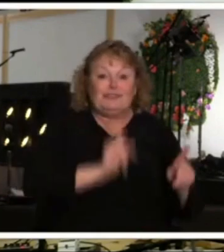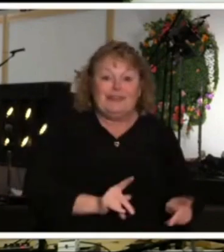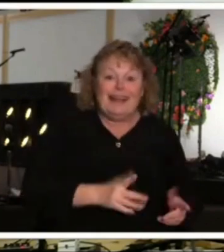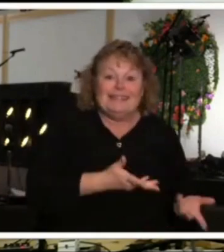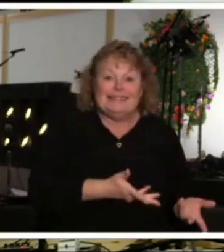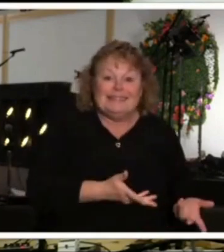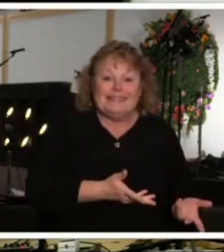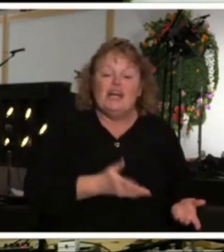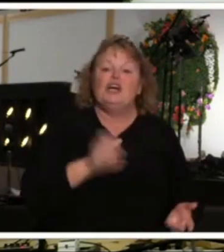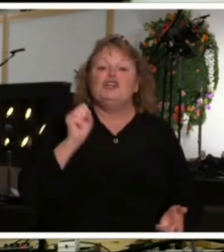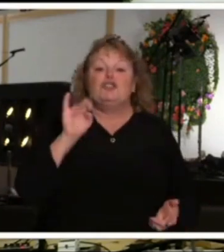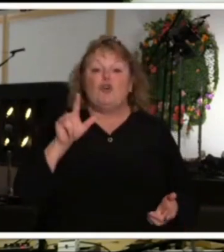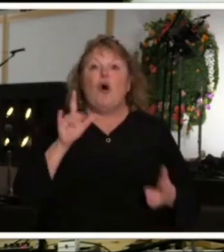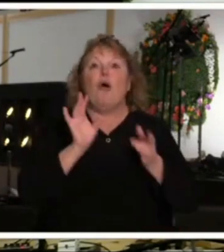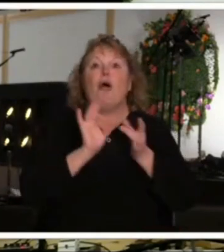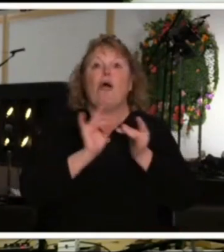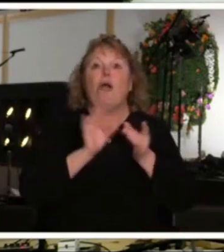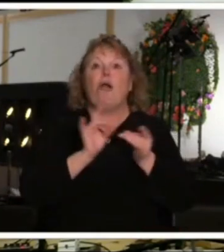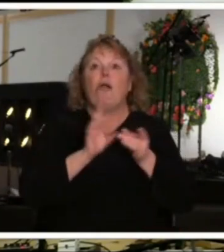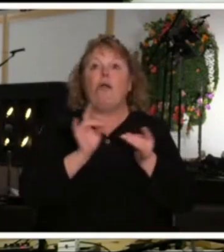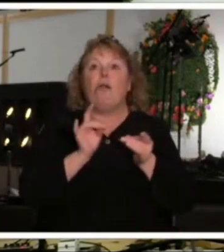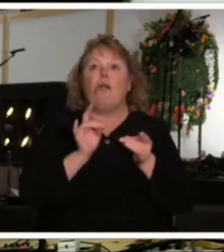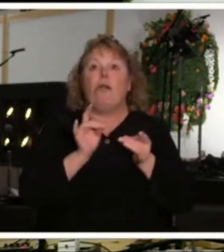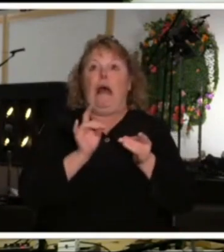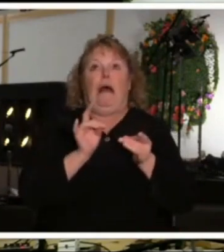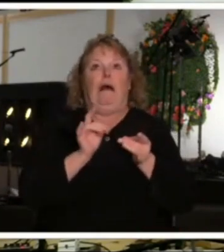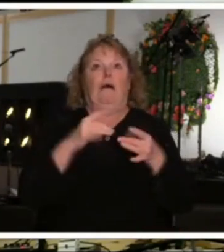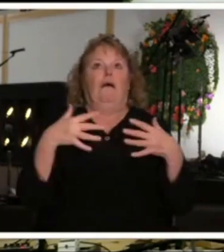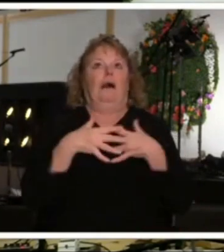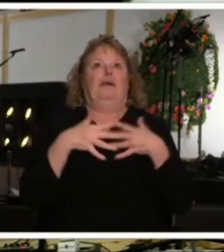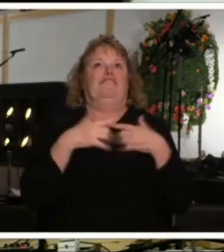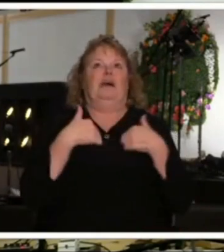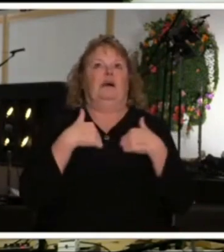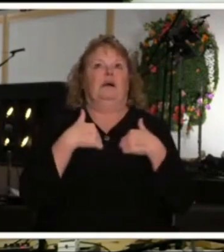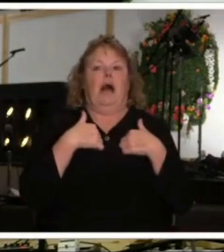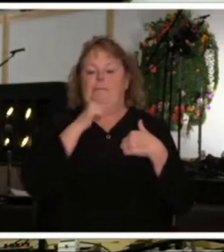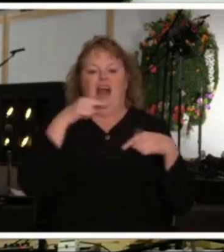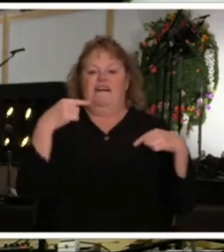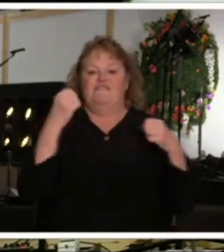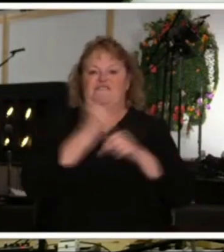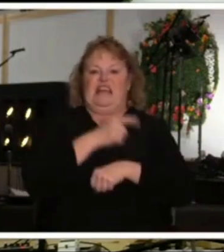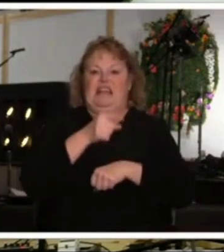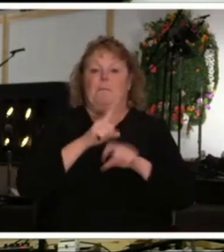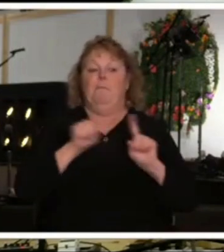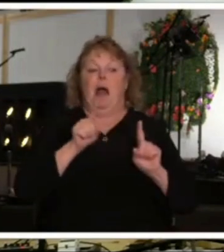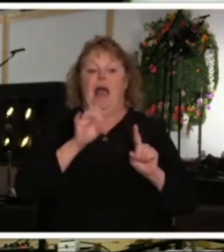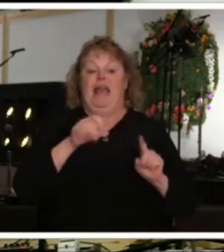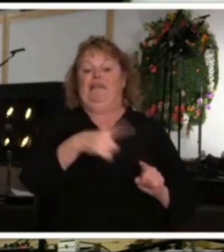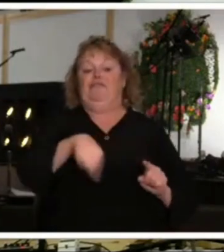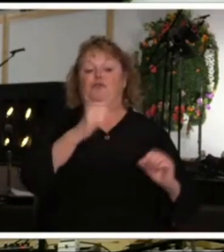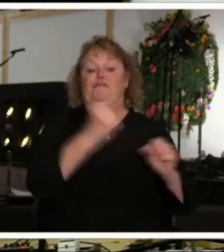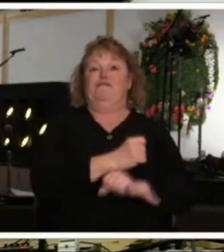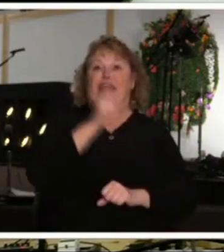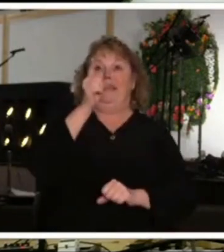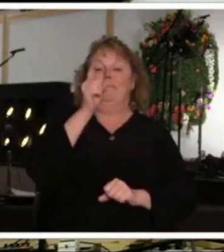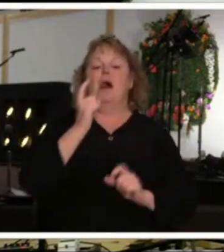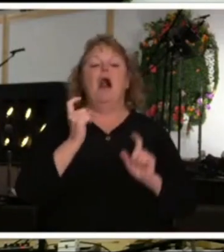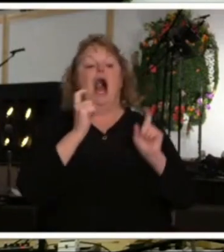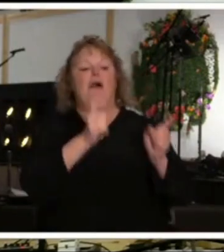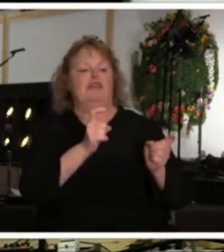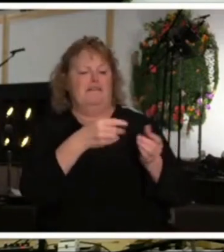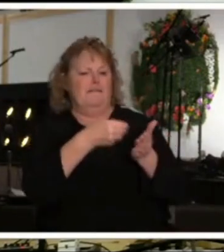that Saul said, I'm not fighting, but if any man defeats Goliath, I will offer him